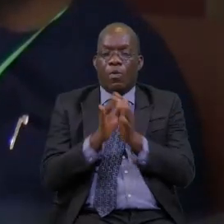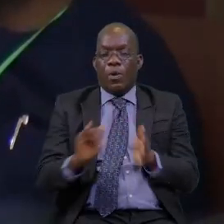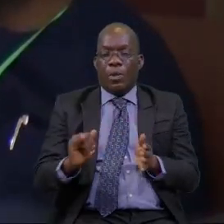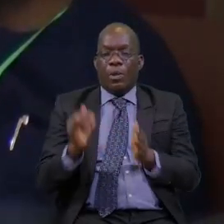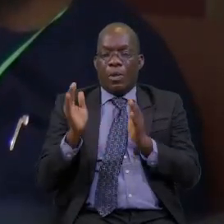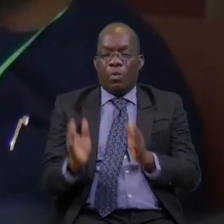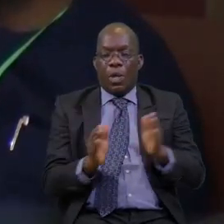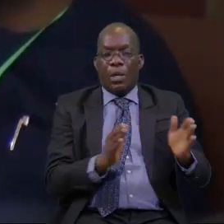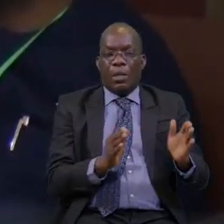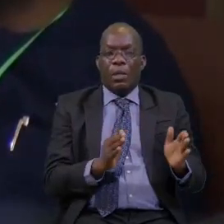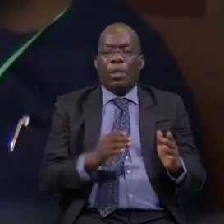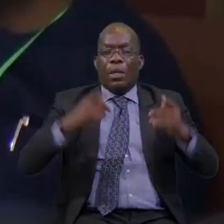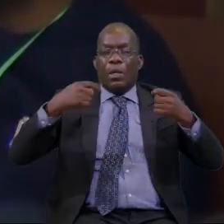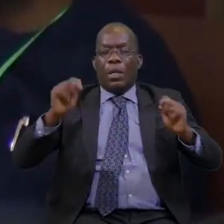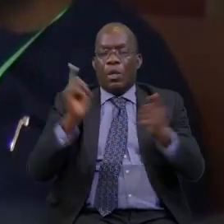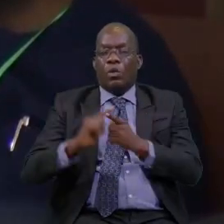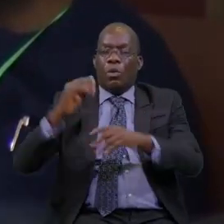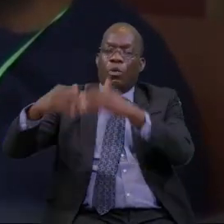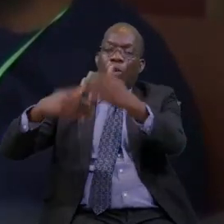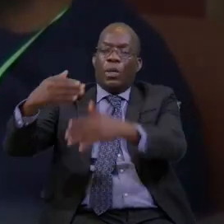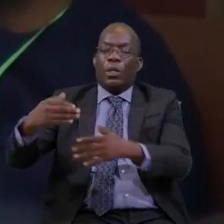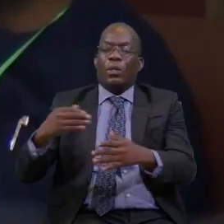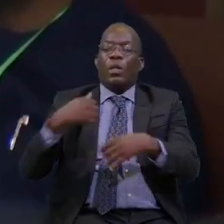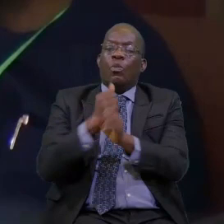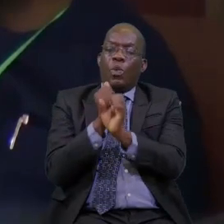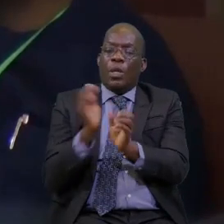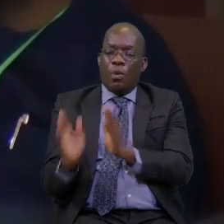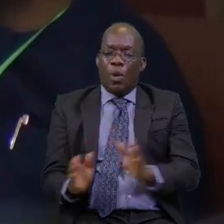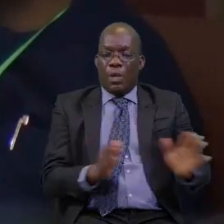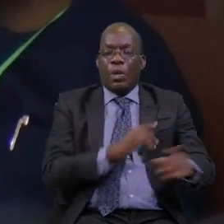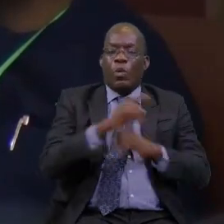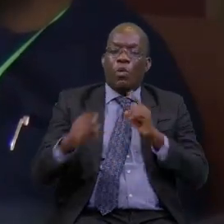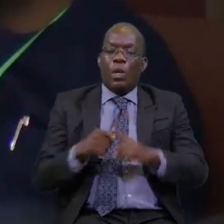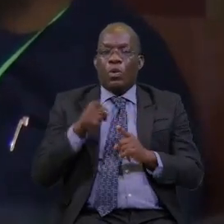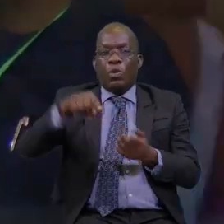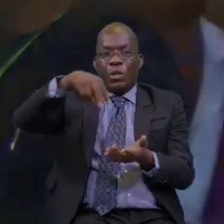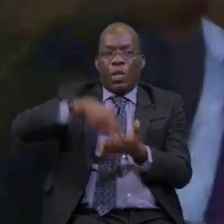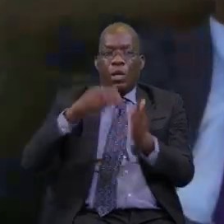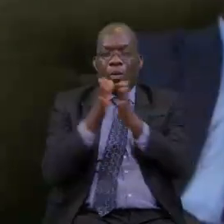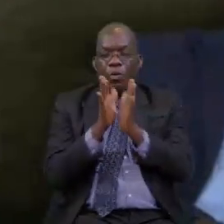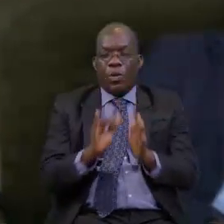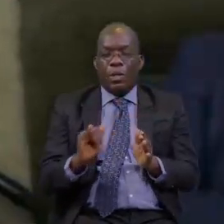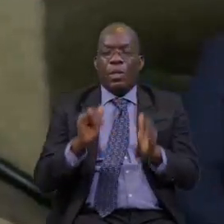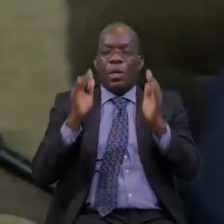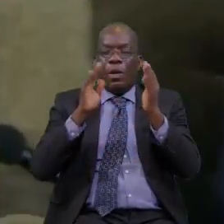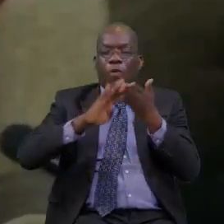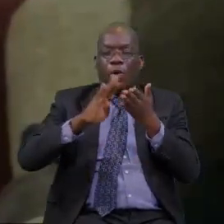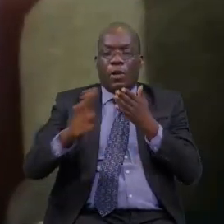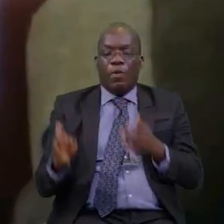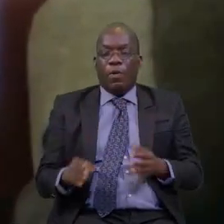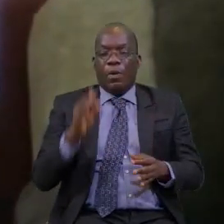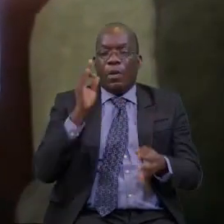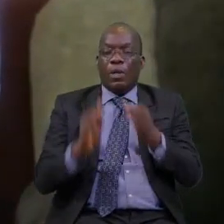to progress or making projects, when you stand praying, forgive. If you